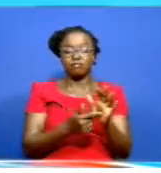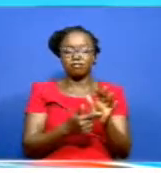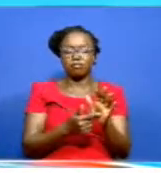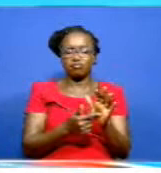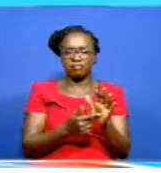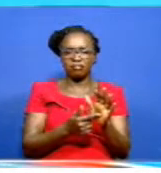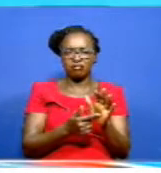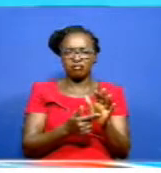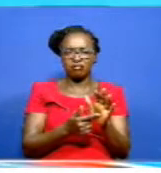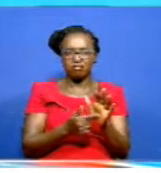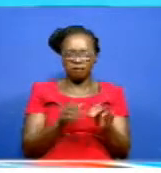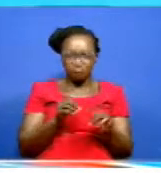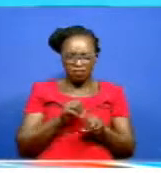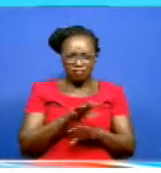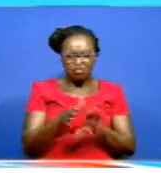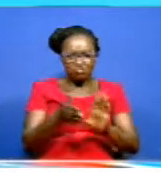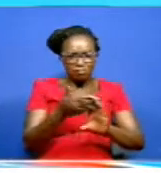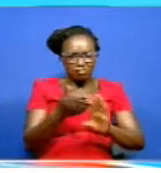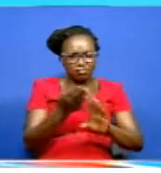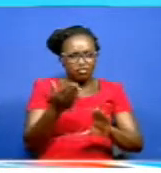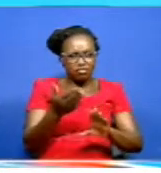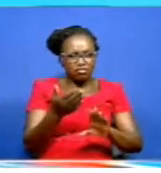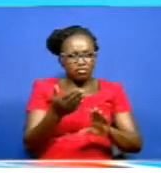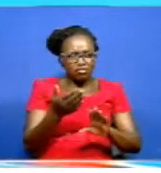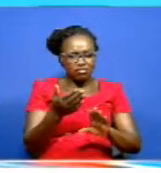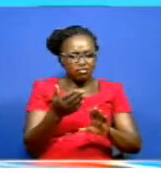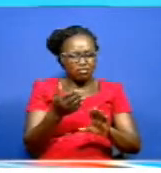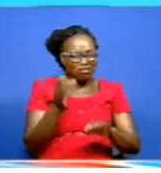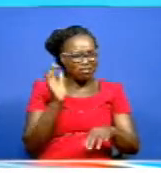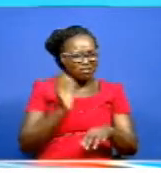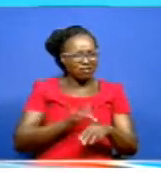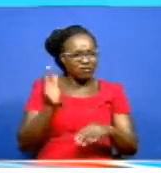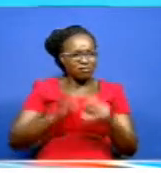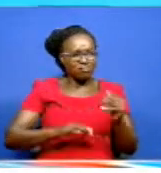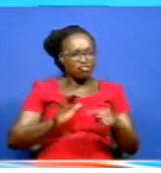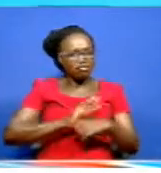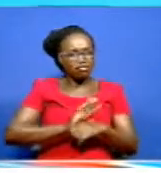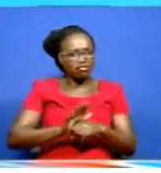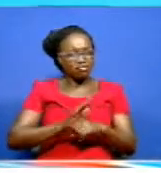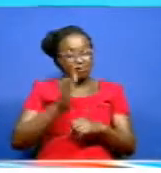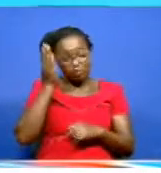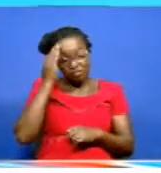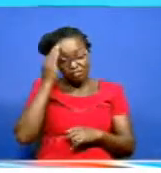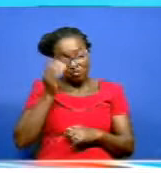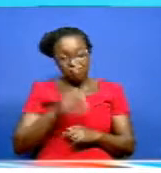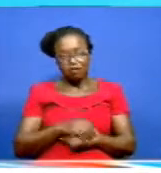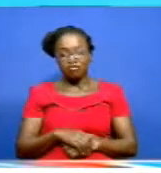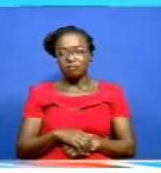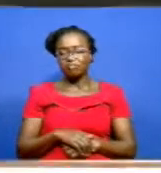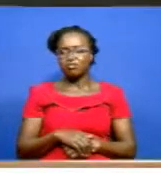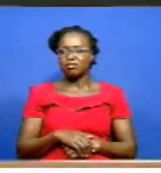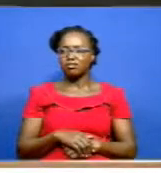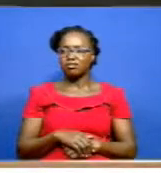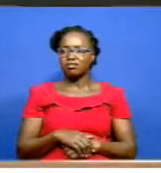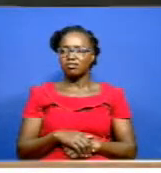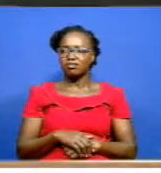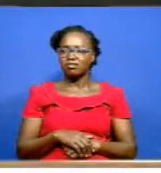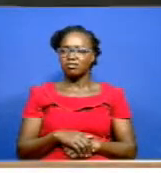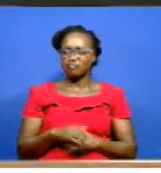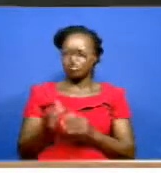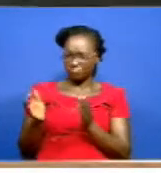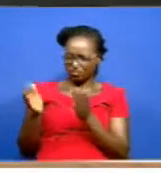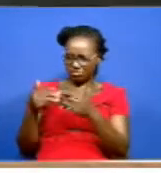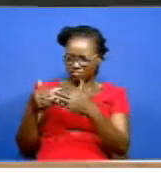to be spreading more faster and more infectious than the COVID-19 that we know. So we are closely, of